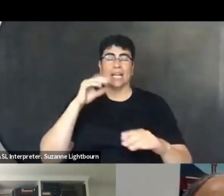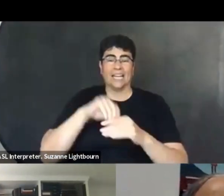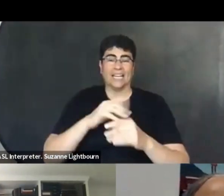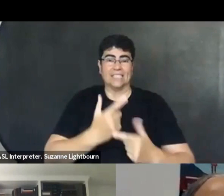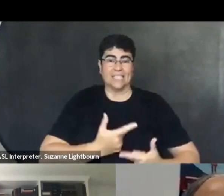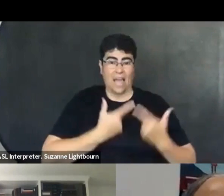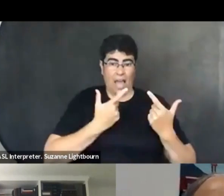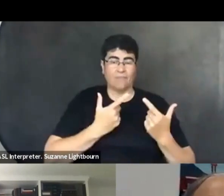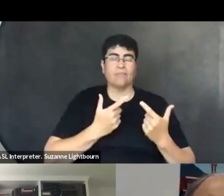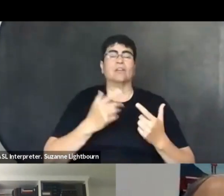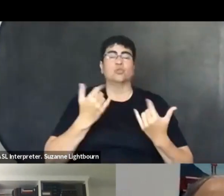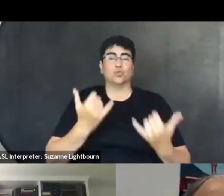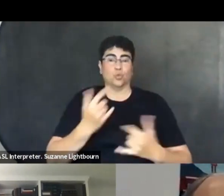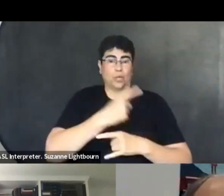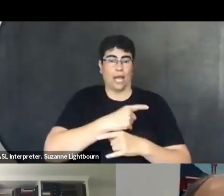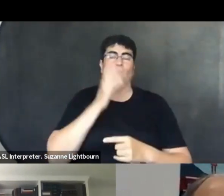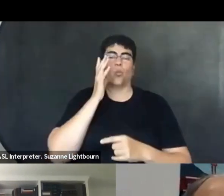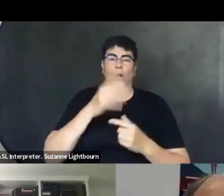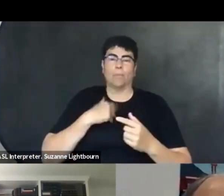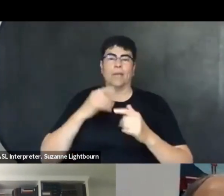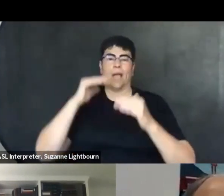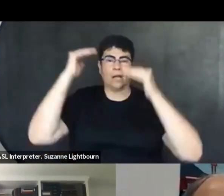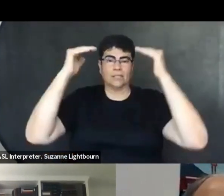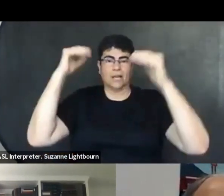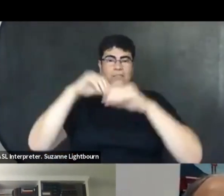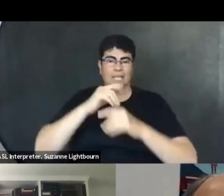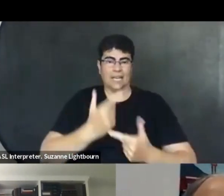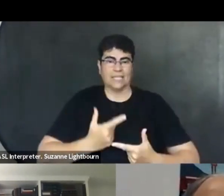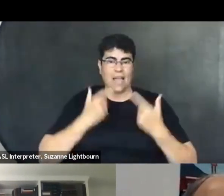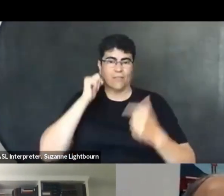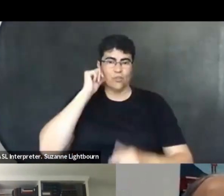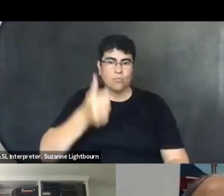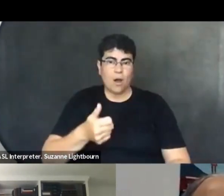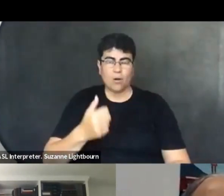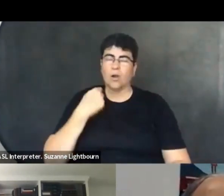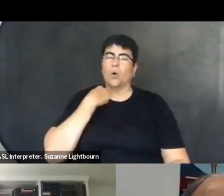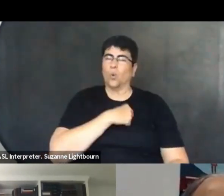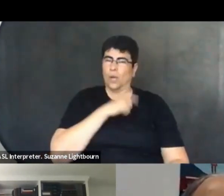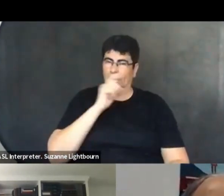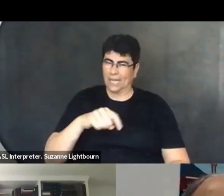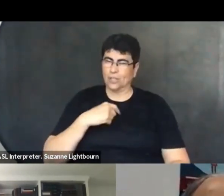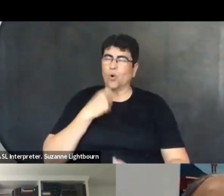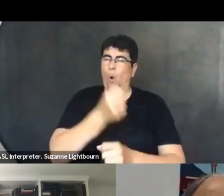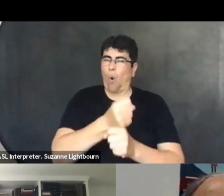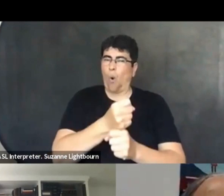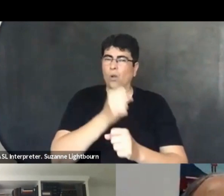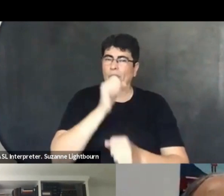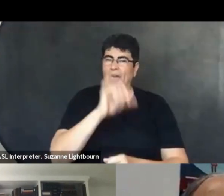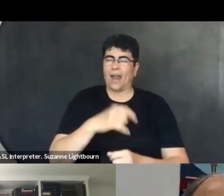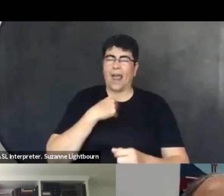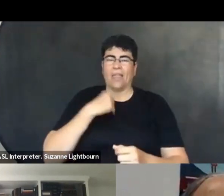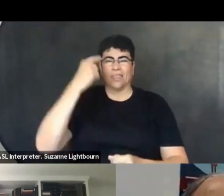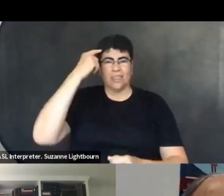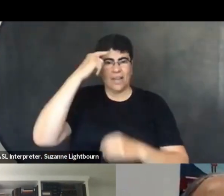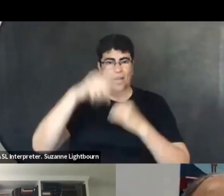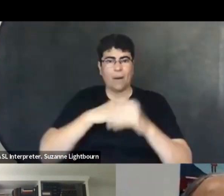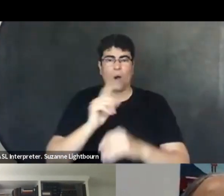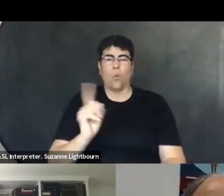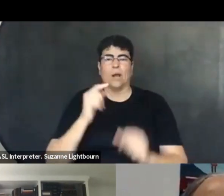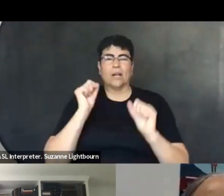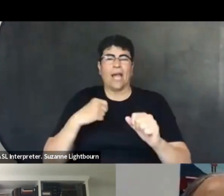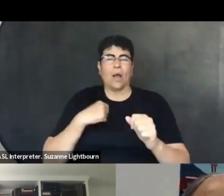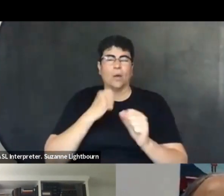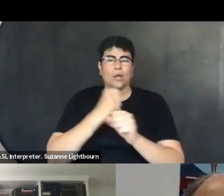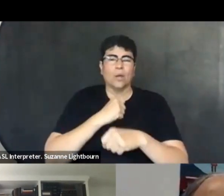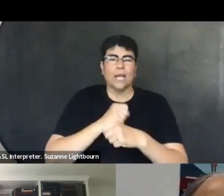life tomorrow. And I think that we need to hang on to that and think about where can we